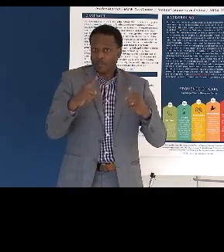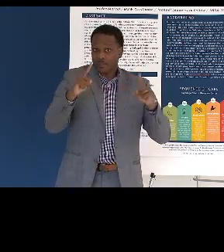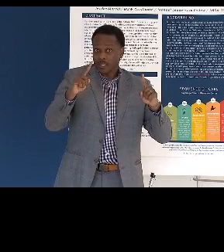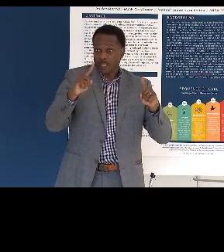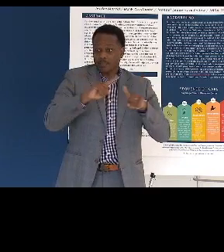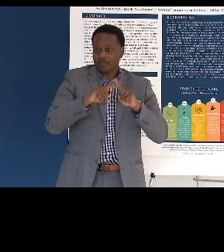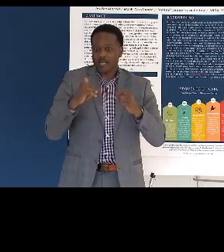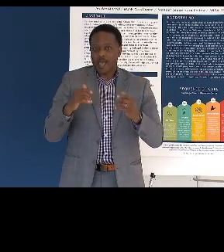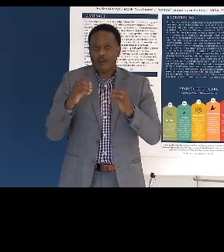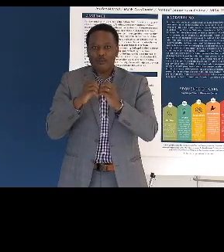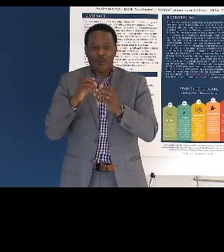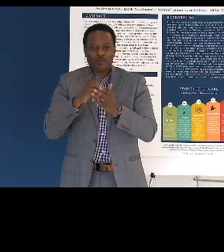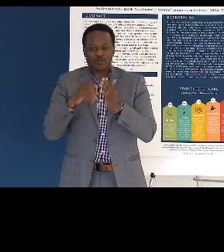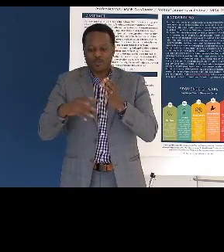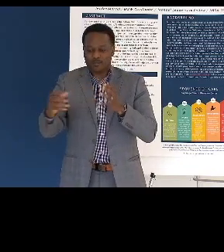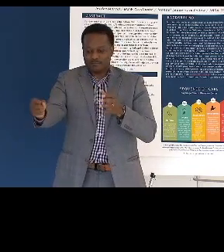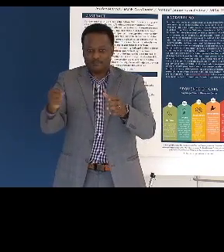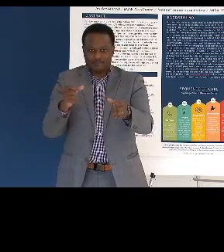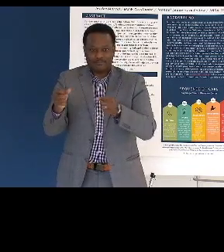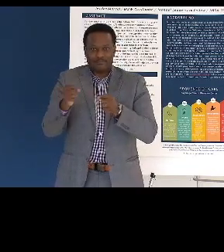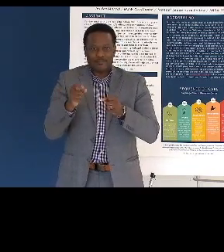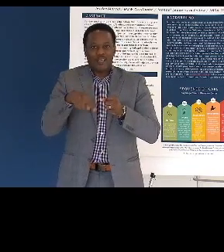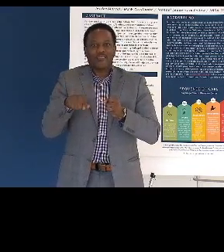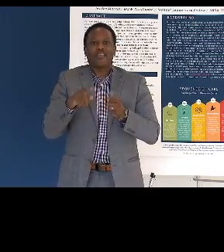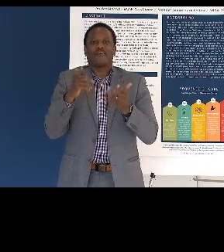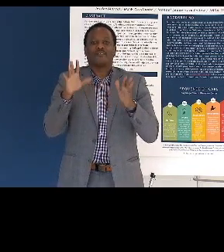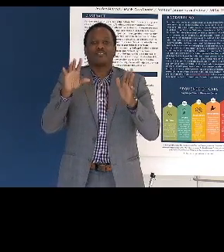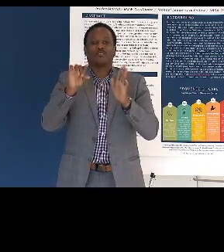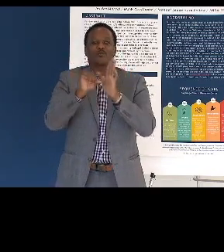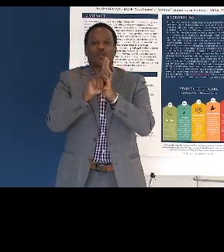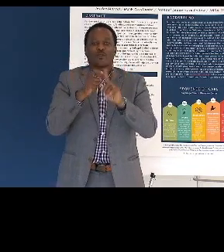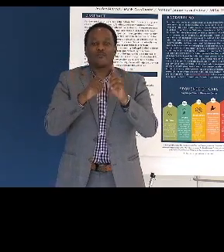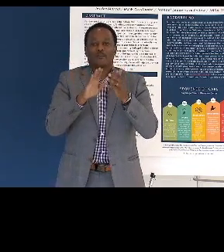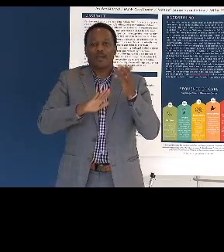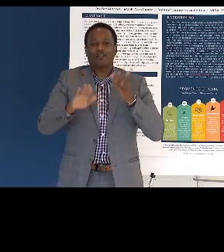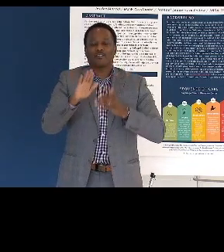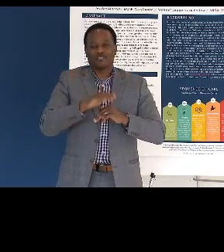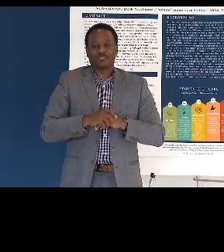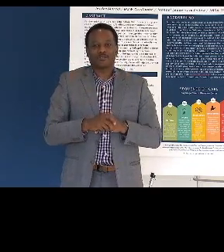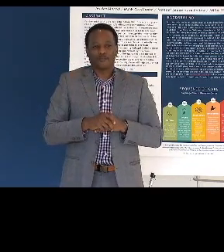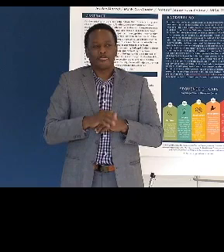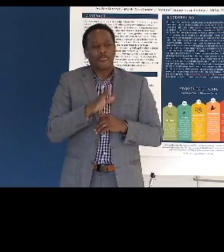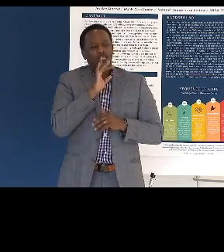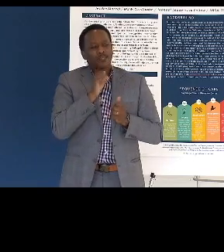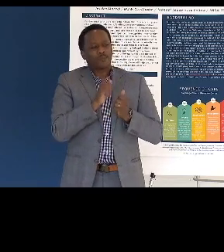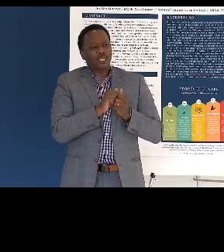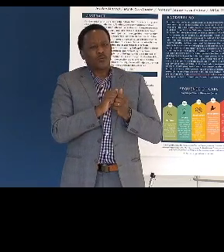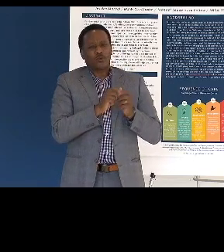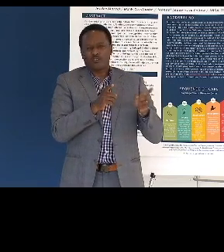students attend and graduate from college. After speaking with the senior director of College Now's mentoring